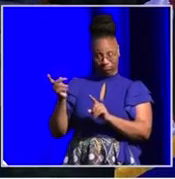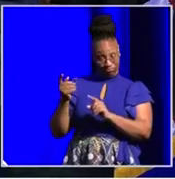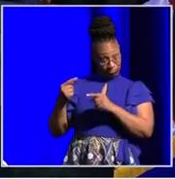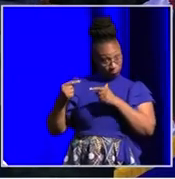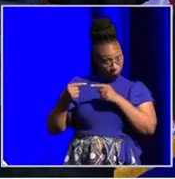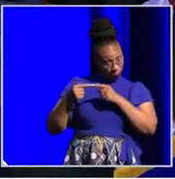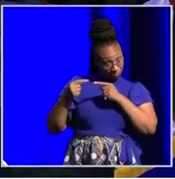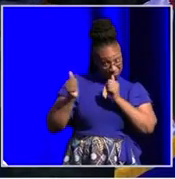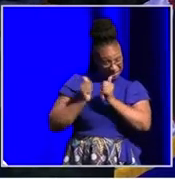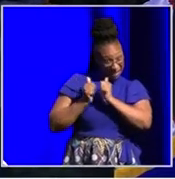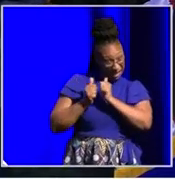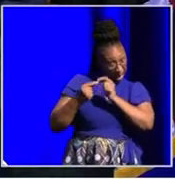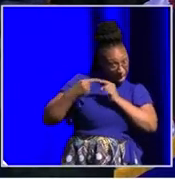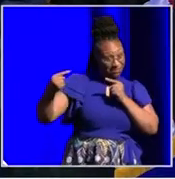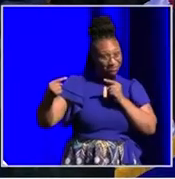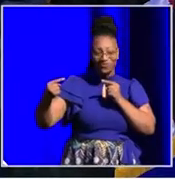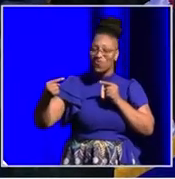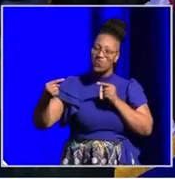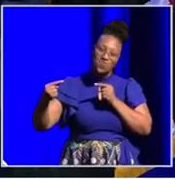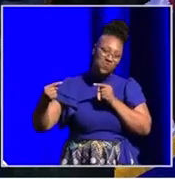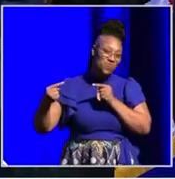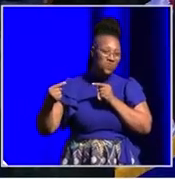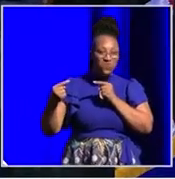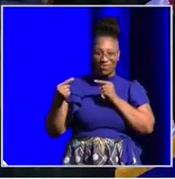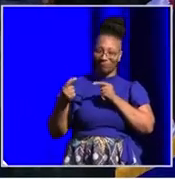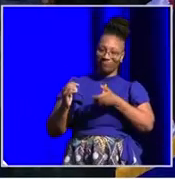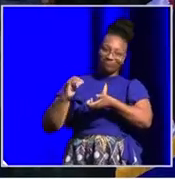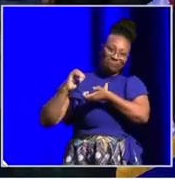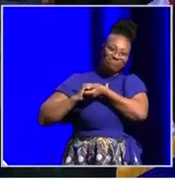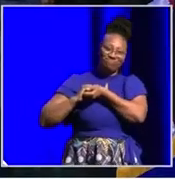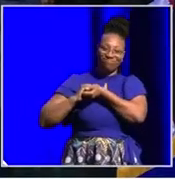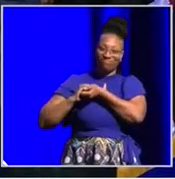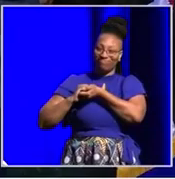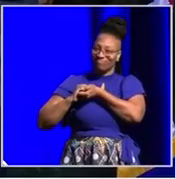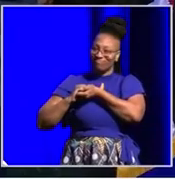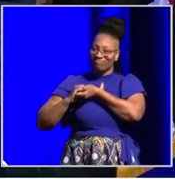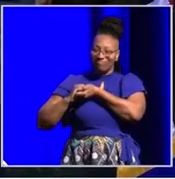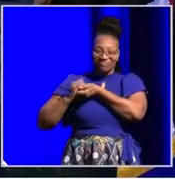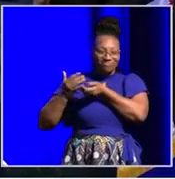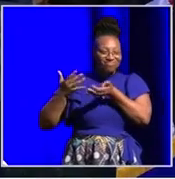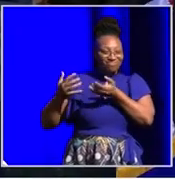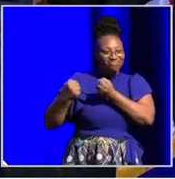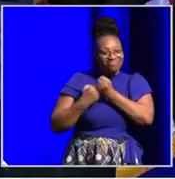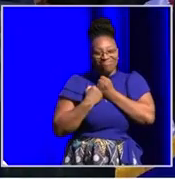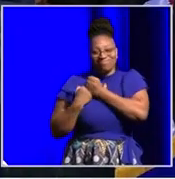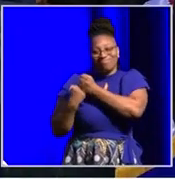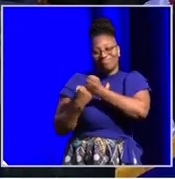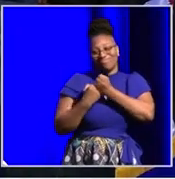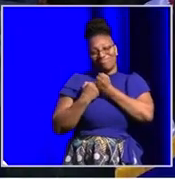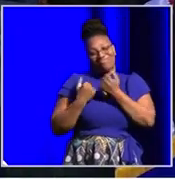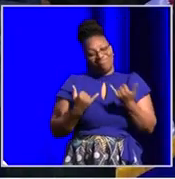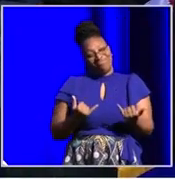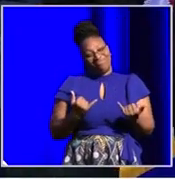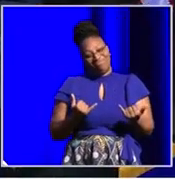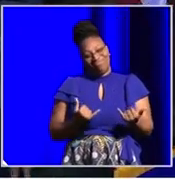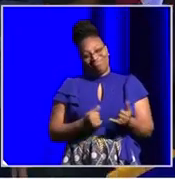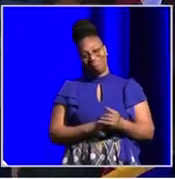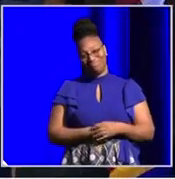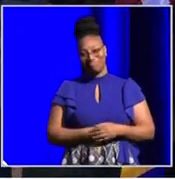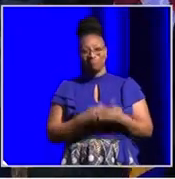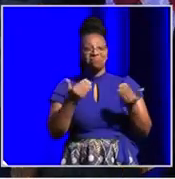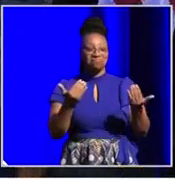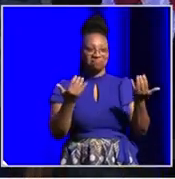him, and we honor his memory today. We also want to recognize, I think you may be seated.